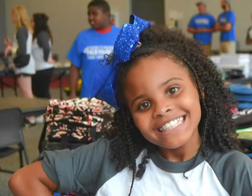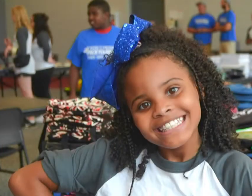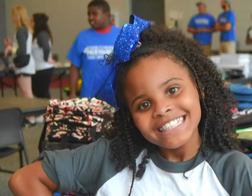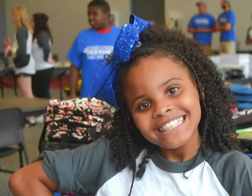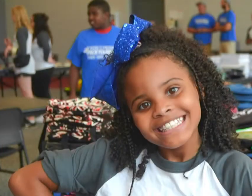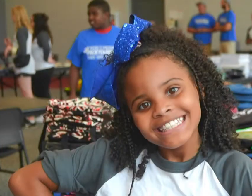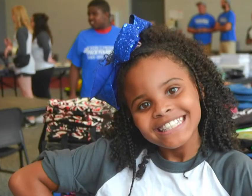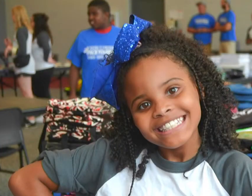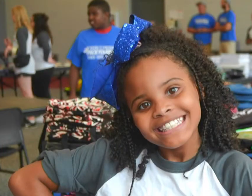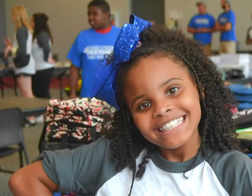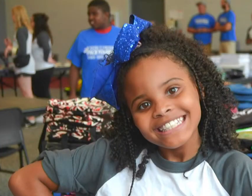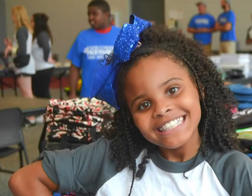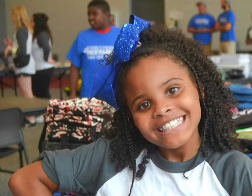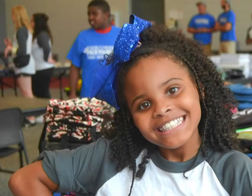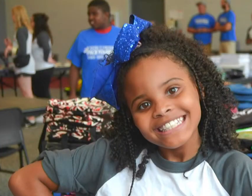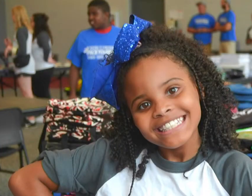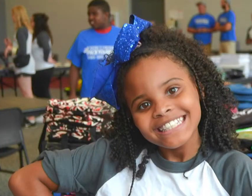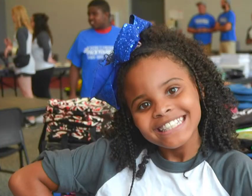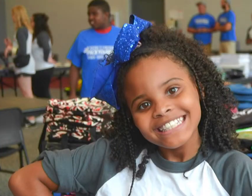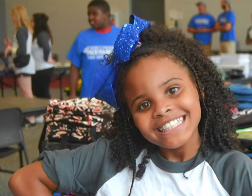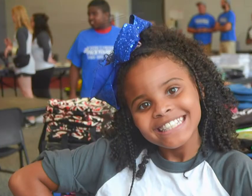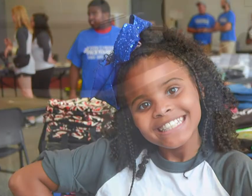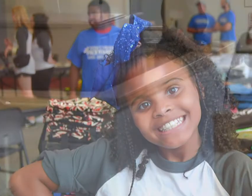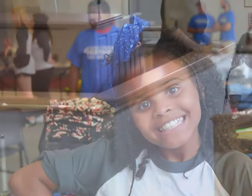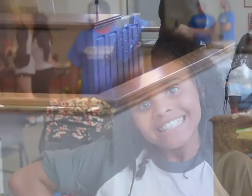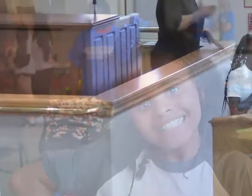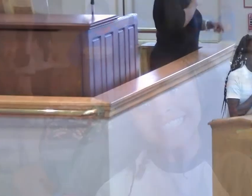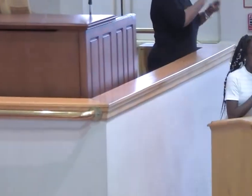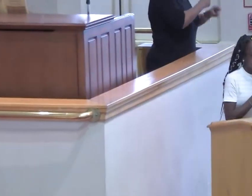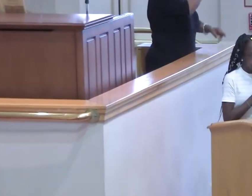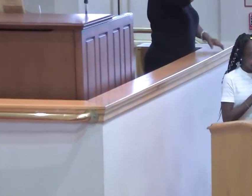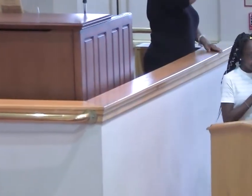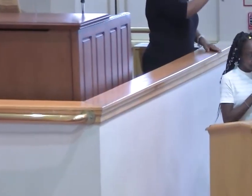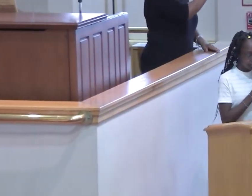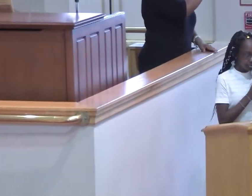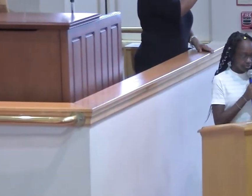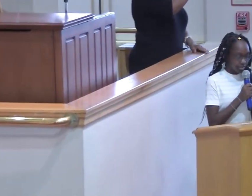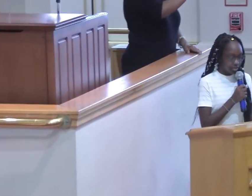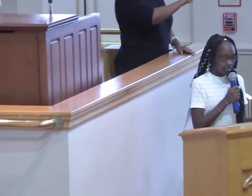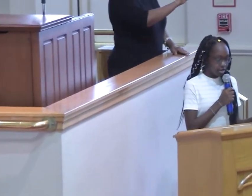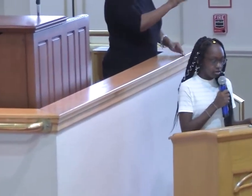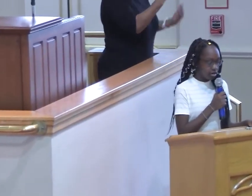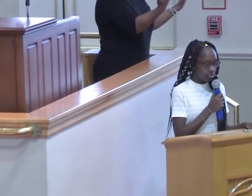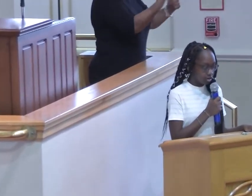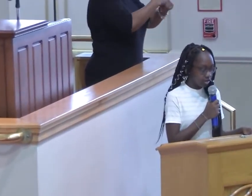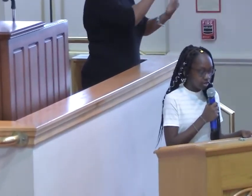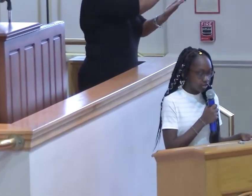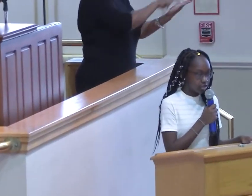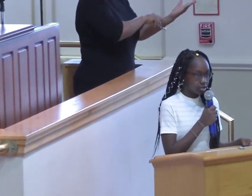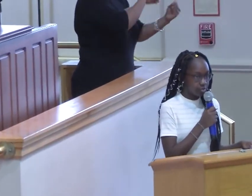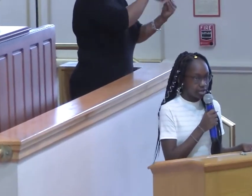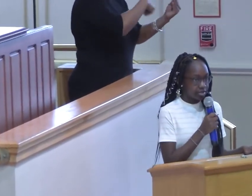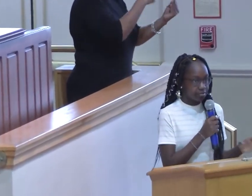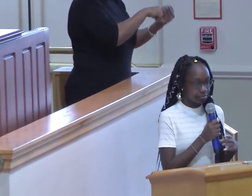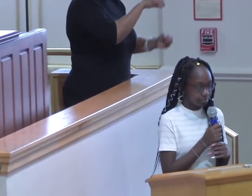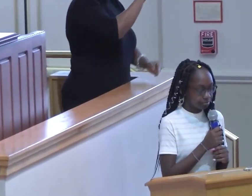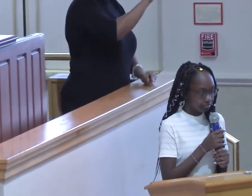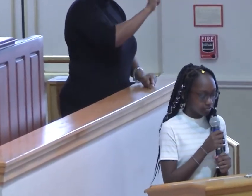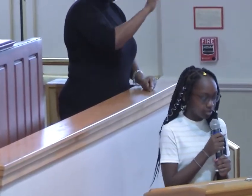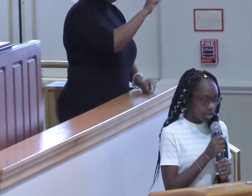Good morning, Mount Olive. My name is Jemani, and today I will be reading about Amariana